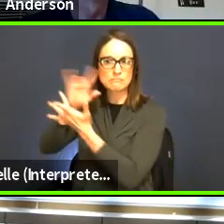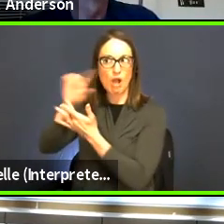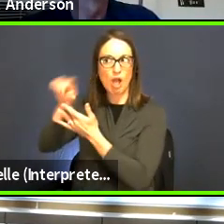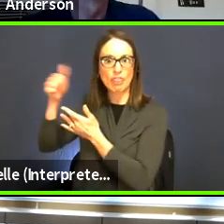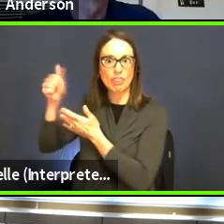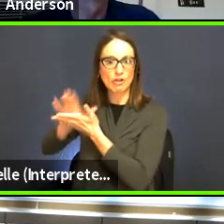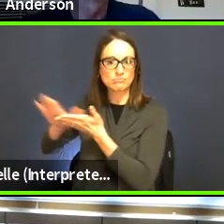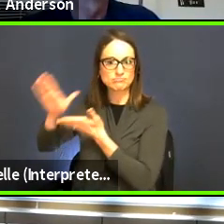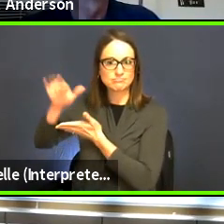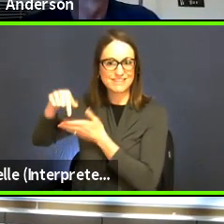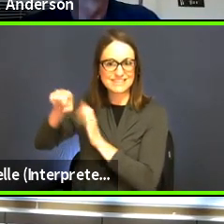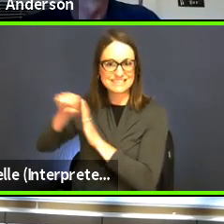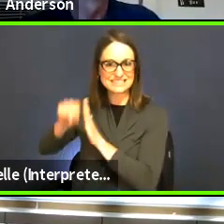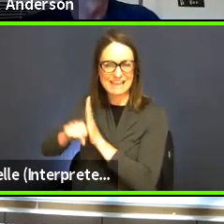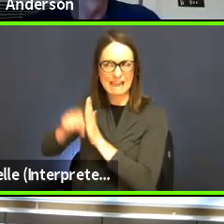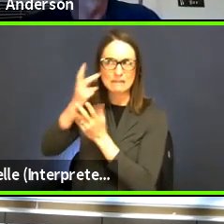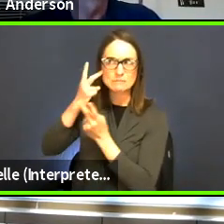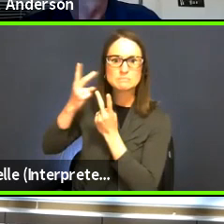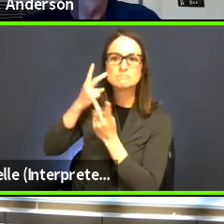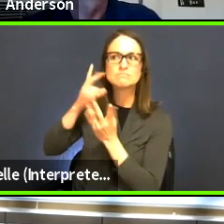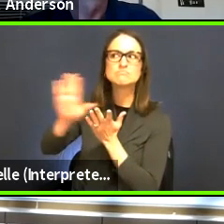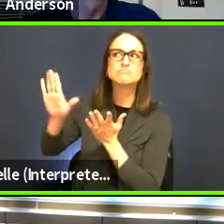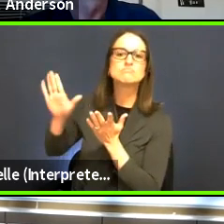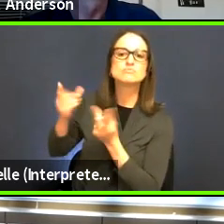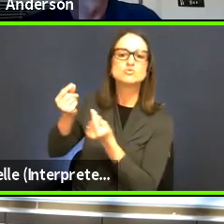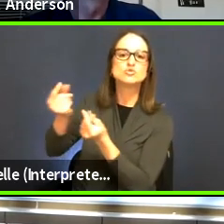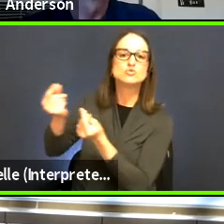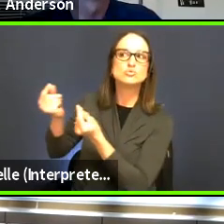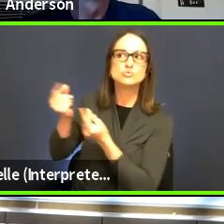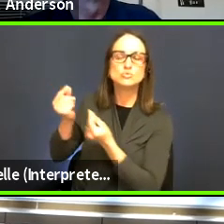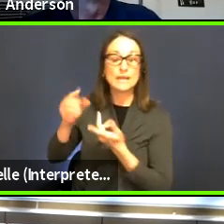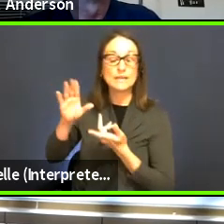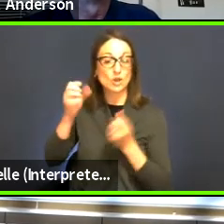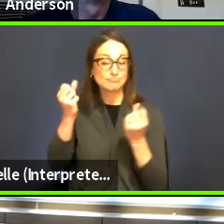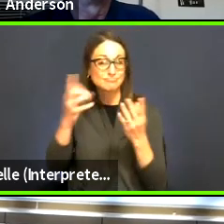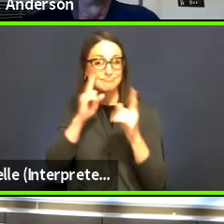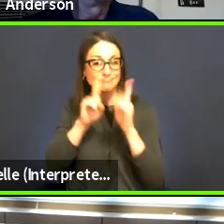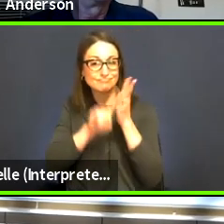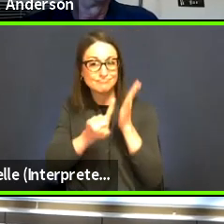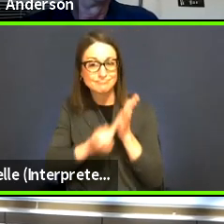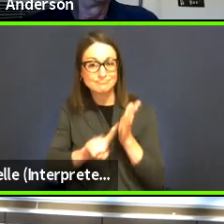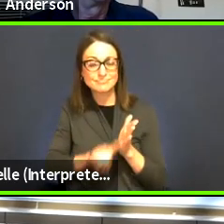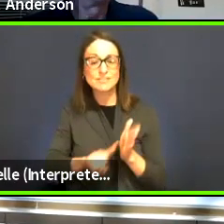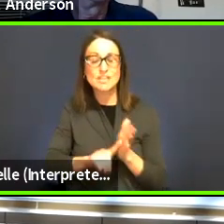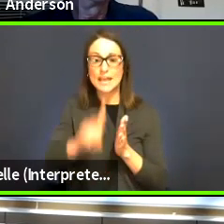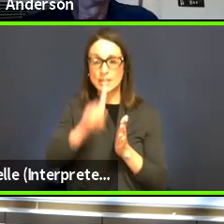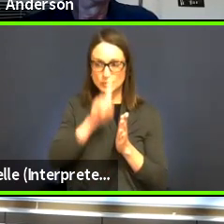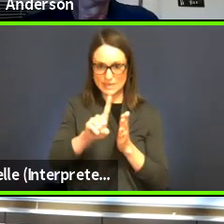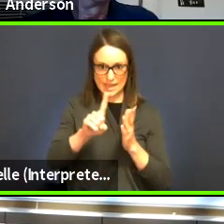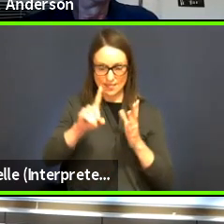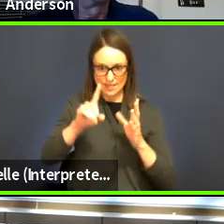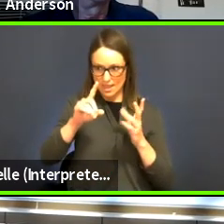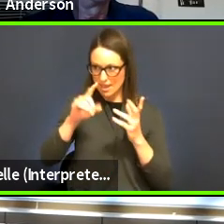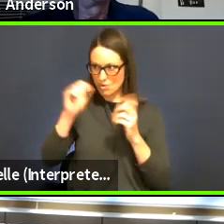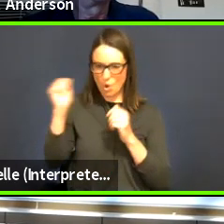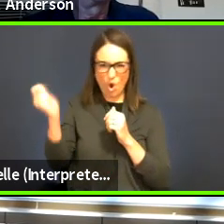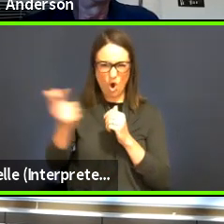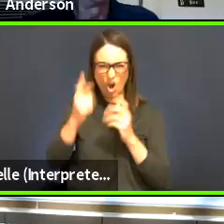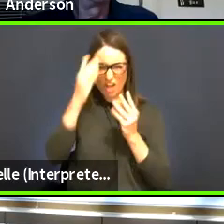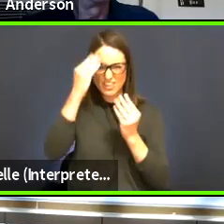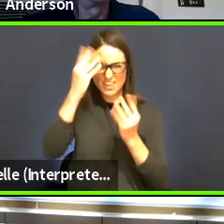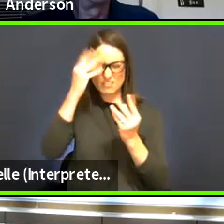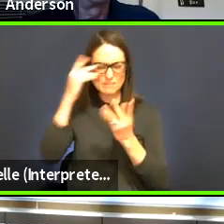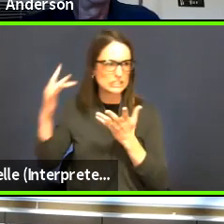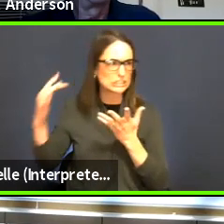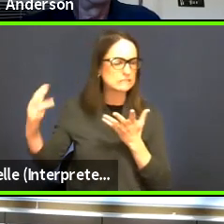doing. So it's a lot of investigation and culling all the information together to figure out how we want to